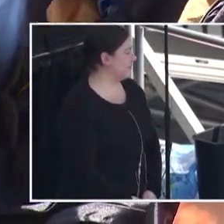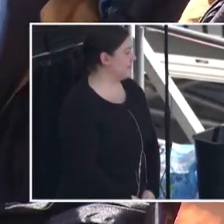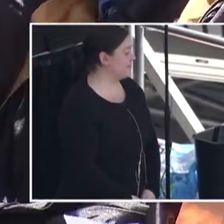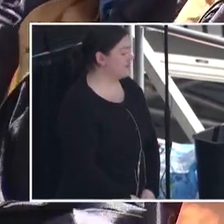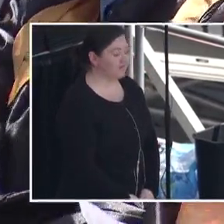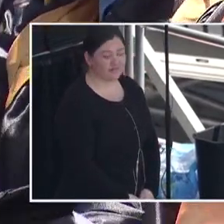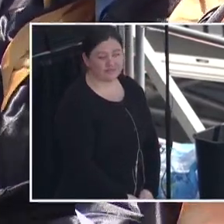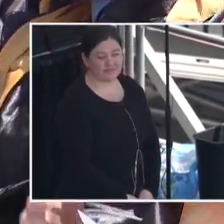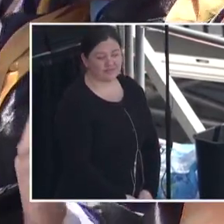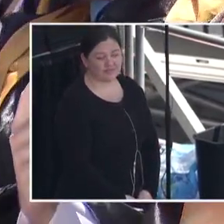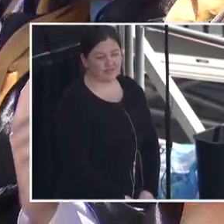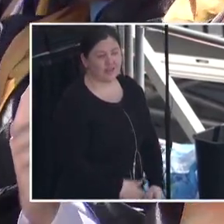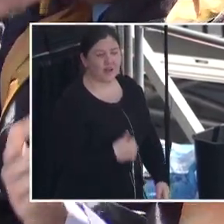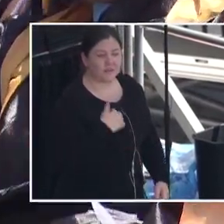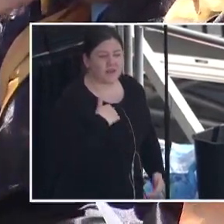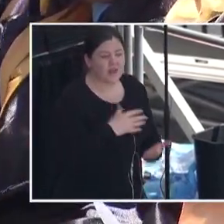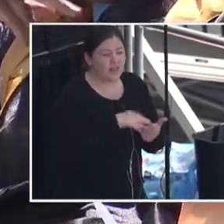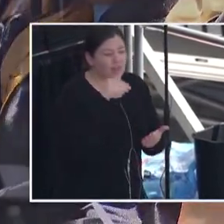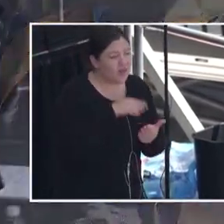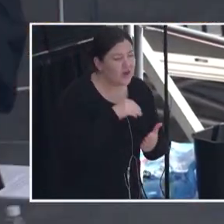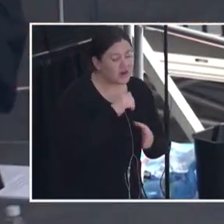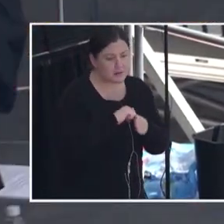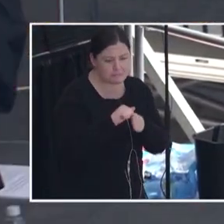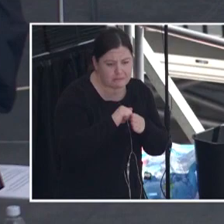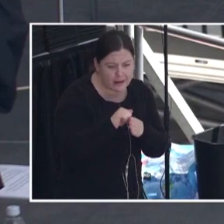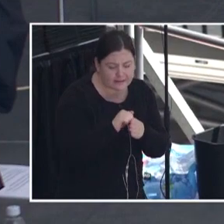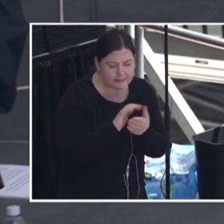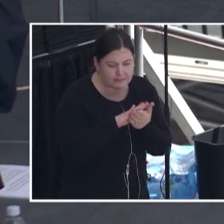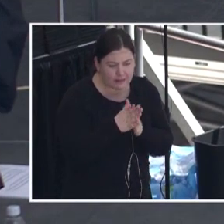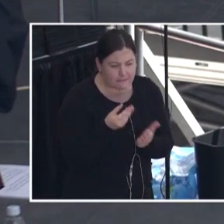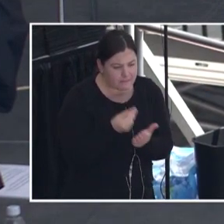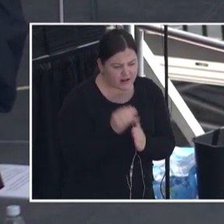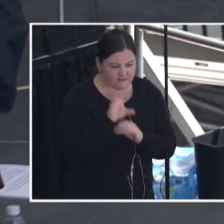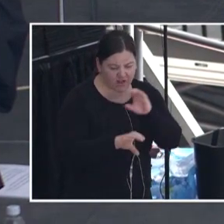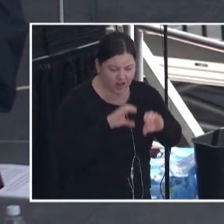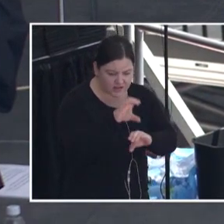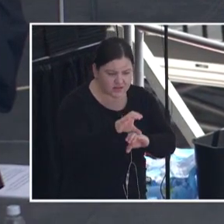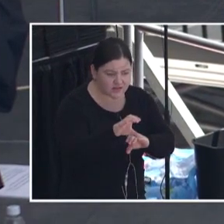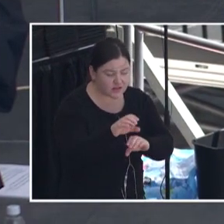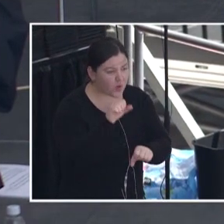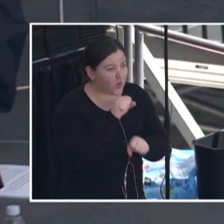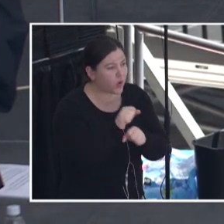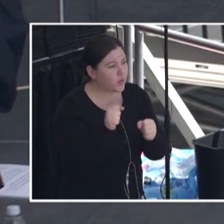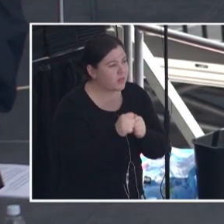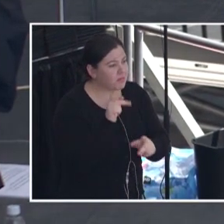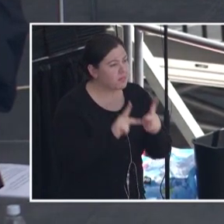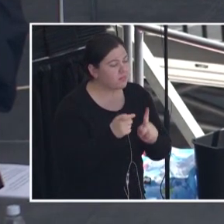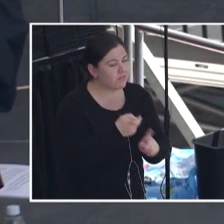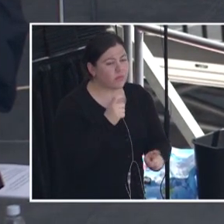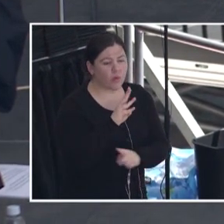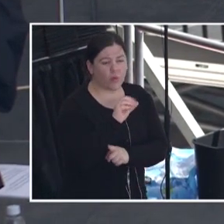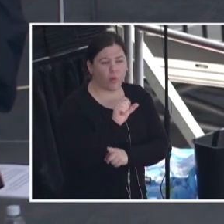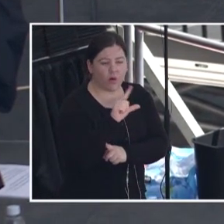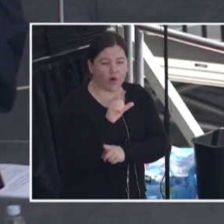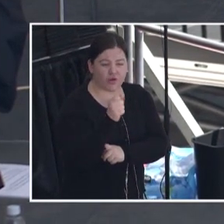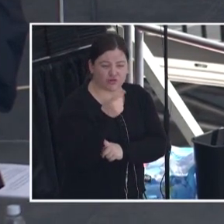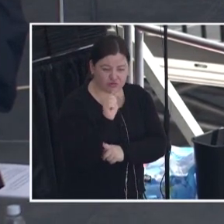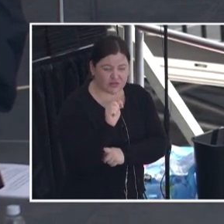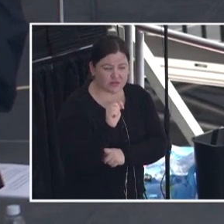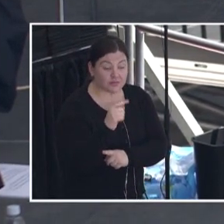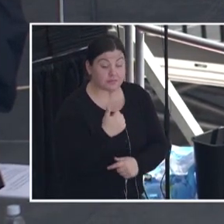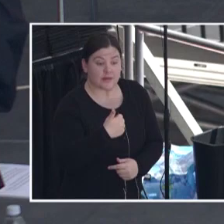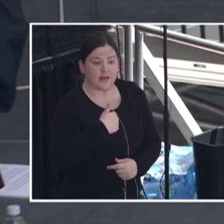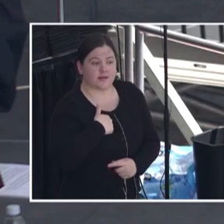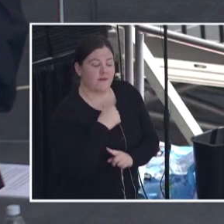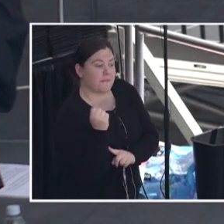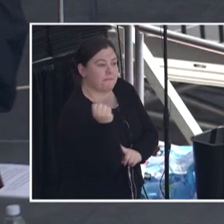able to train and learn from prominent investors on Wall Street, but I was able to go back to school